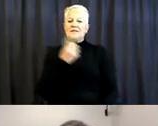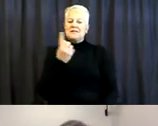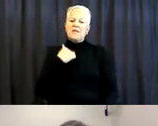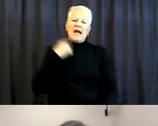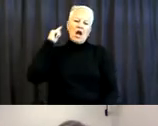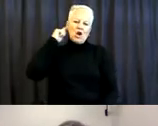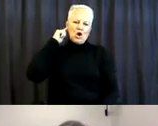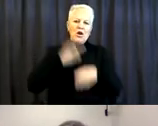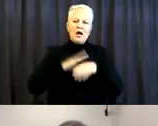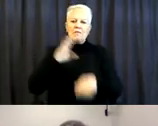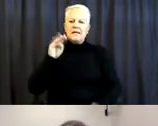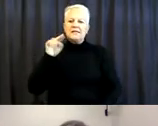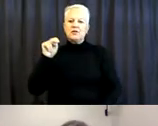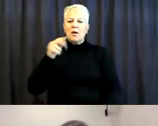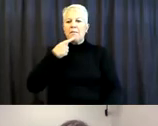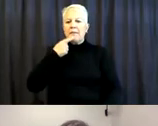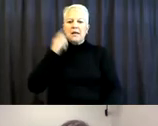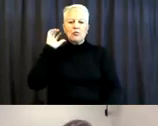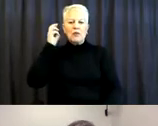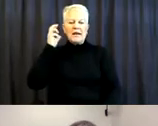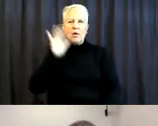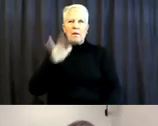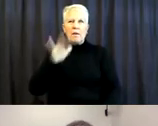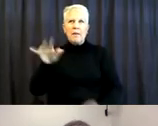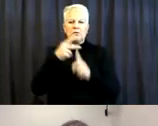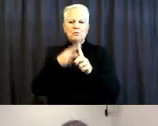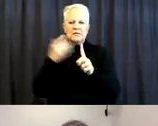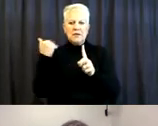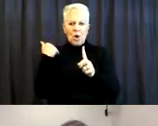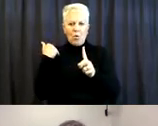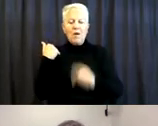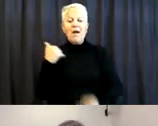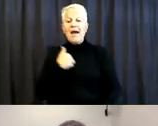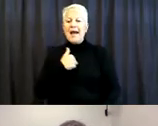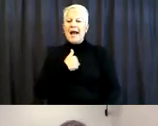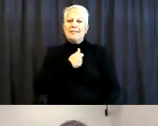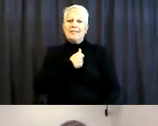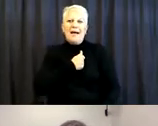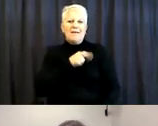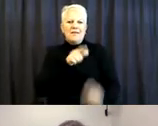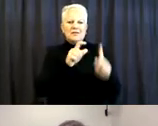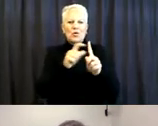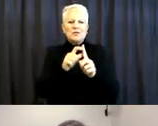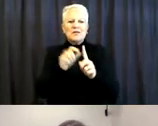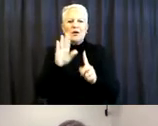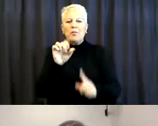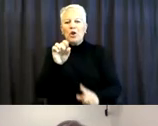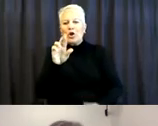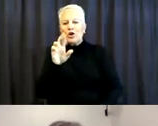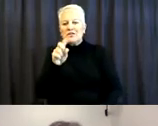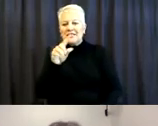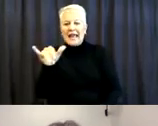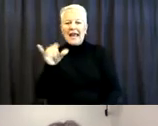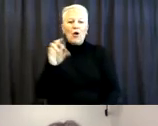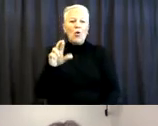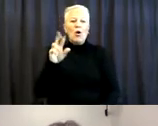I heard on Minnesota Public Radio probably about 2 months ago. And I love these words, Blursday